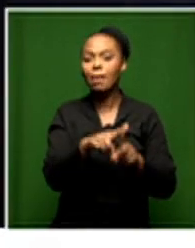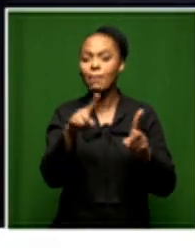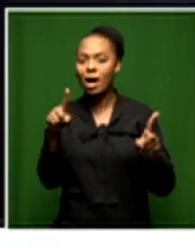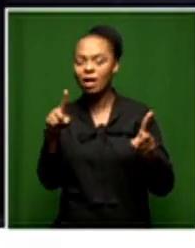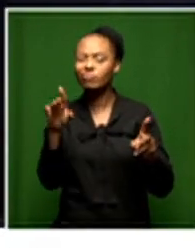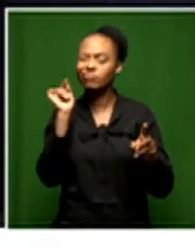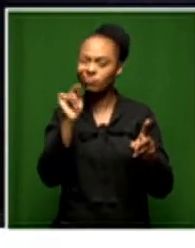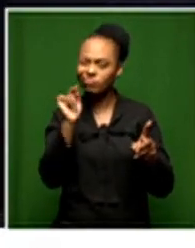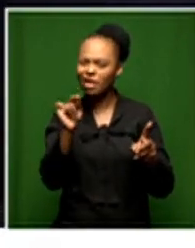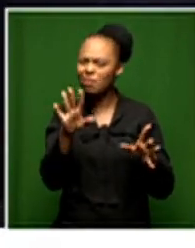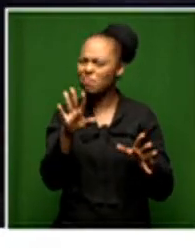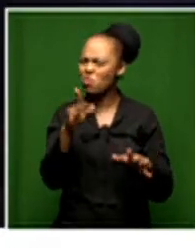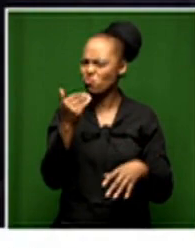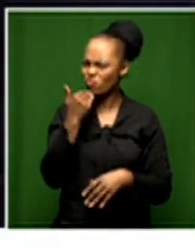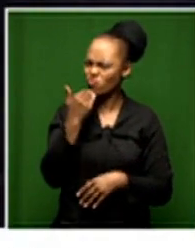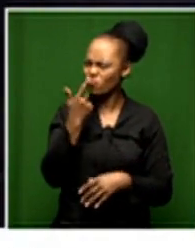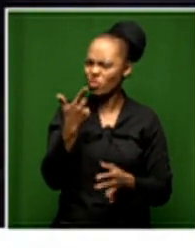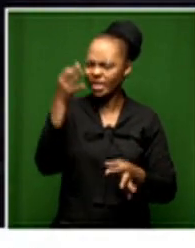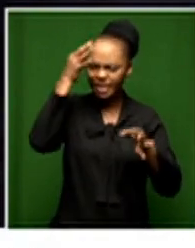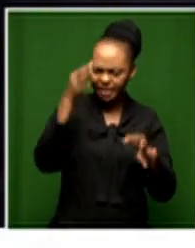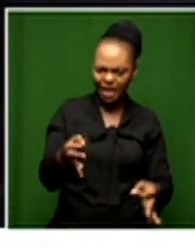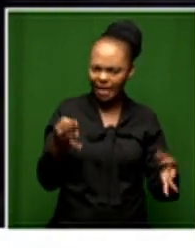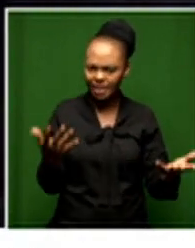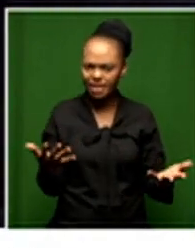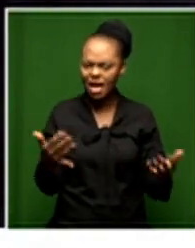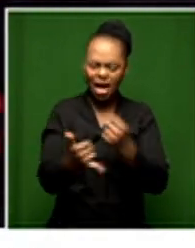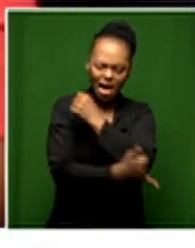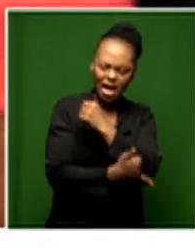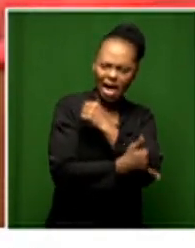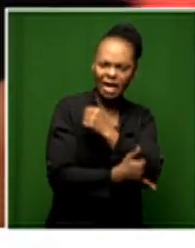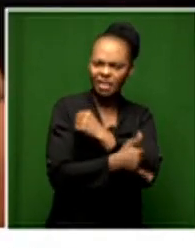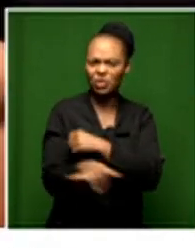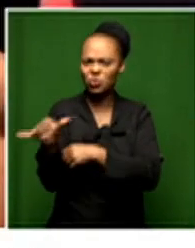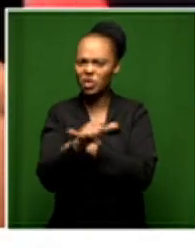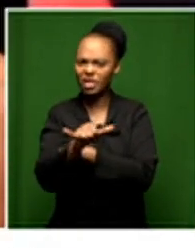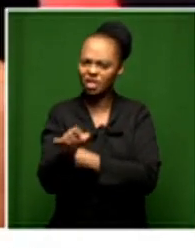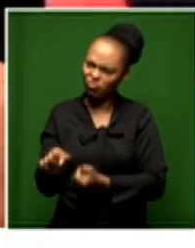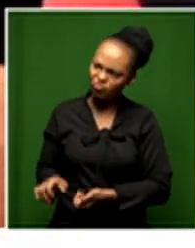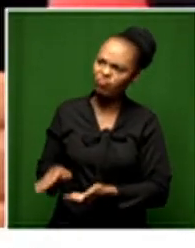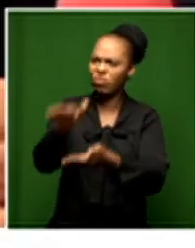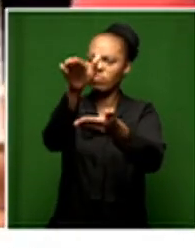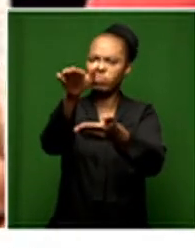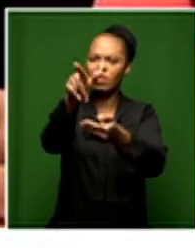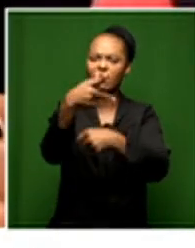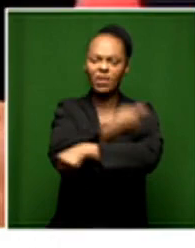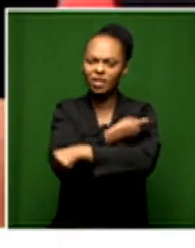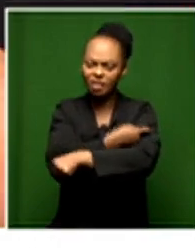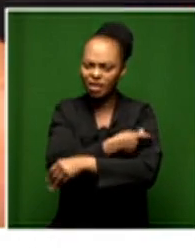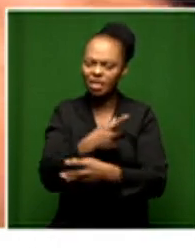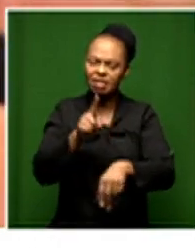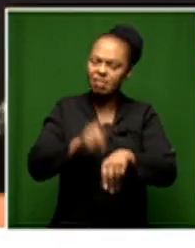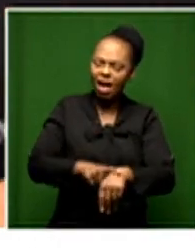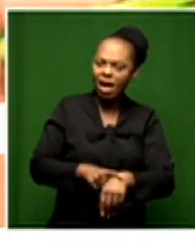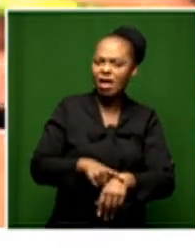that aside, who actually gets to decide which countries receive these vaccines and at which